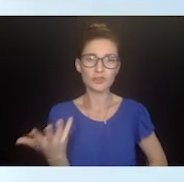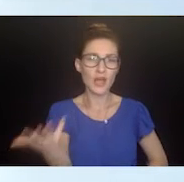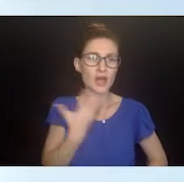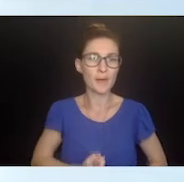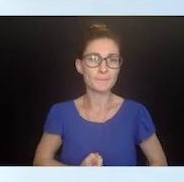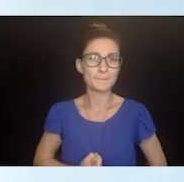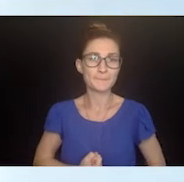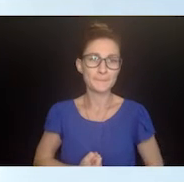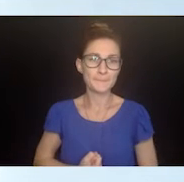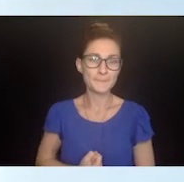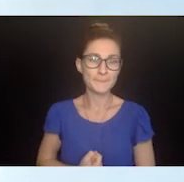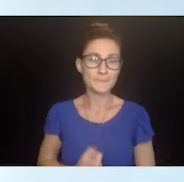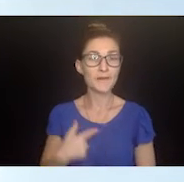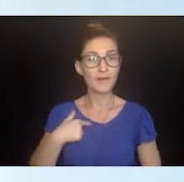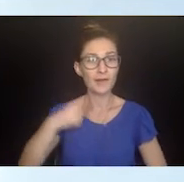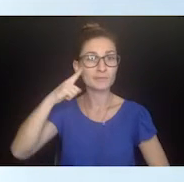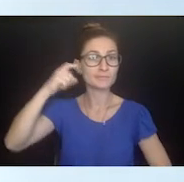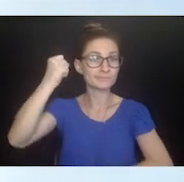down.